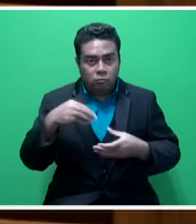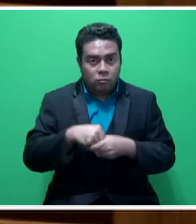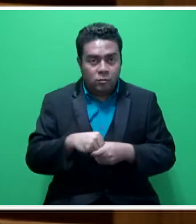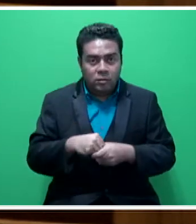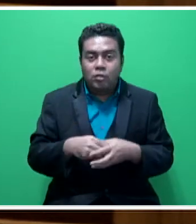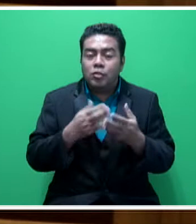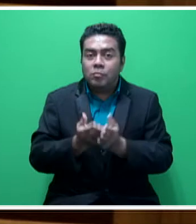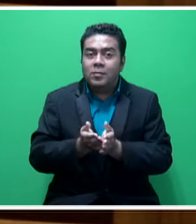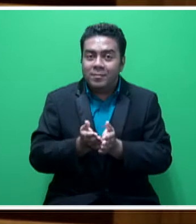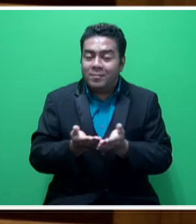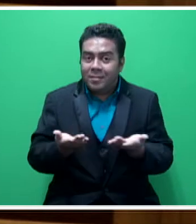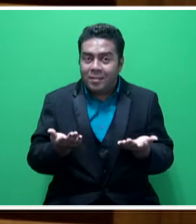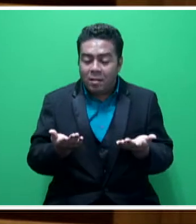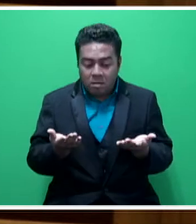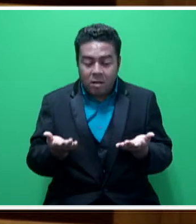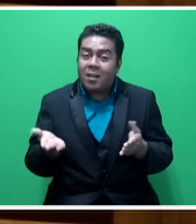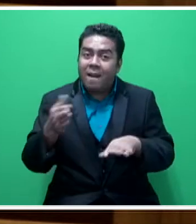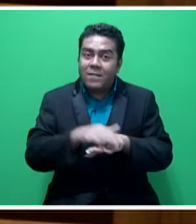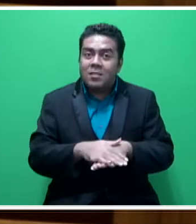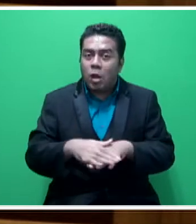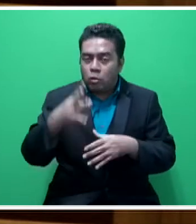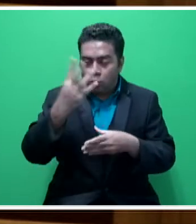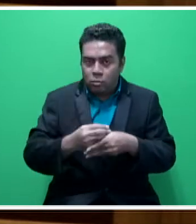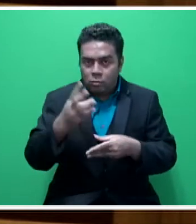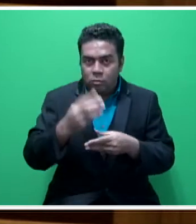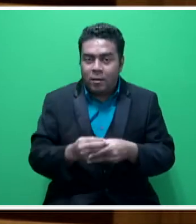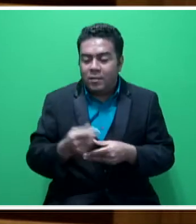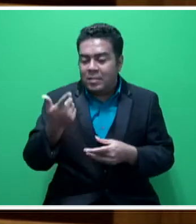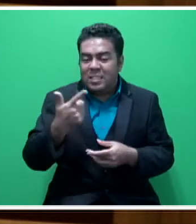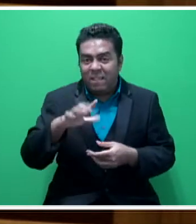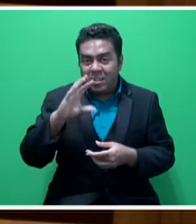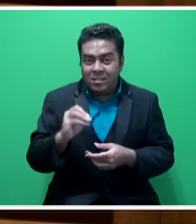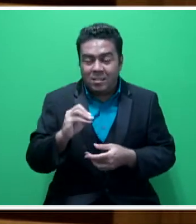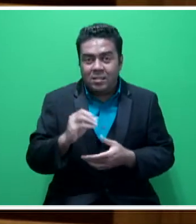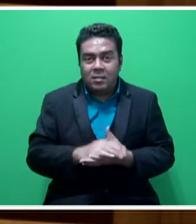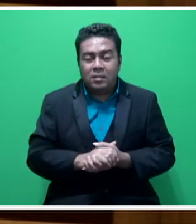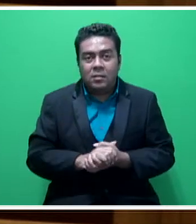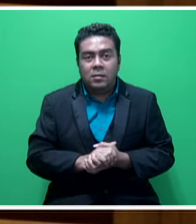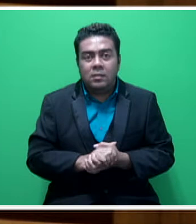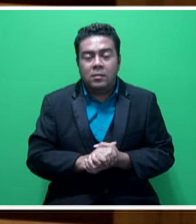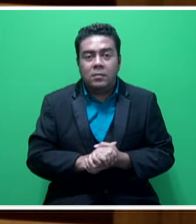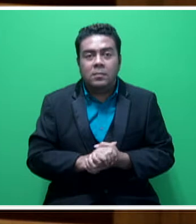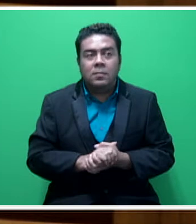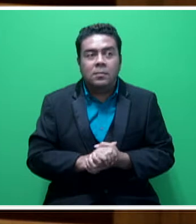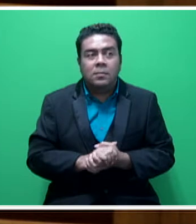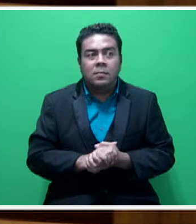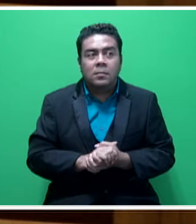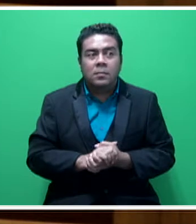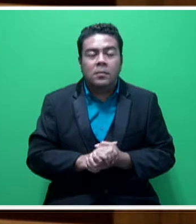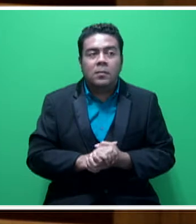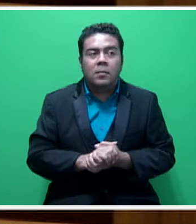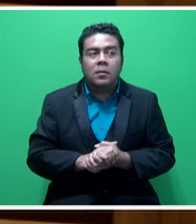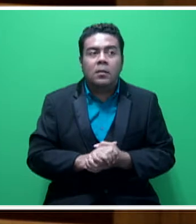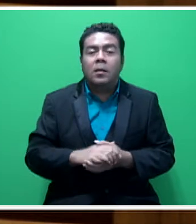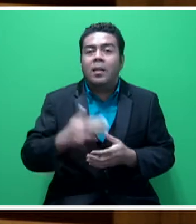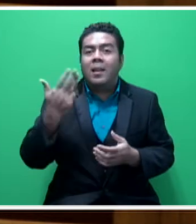shipping services scheme covers a total of 70 approved franchise ports of call to 9